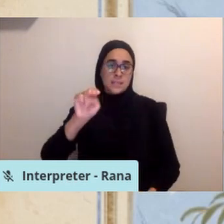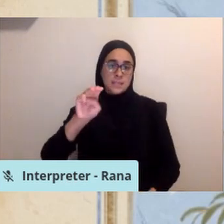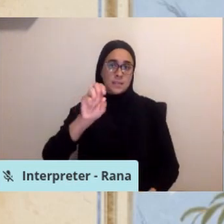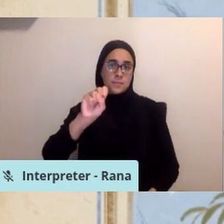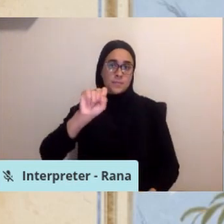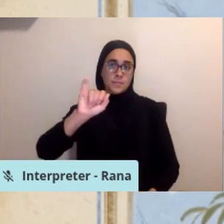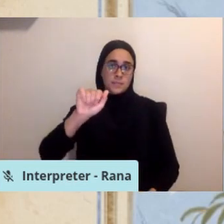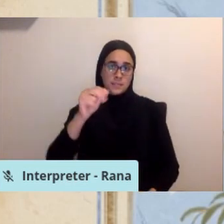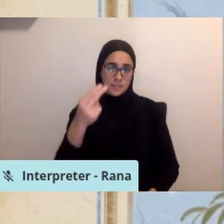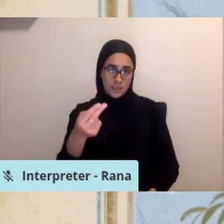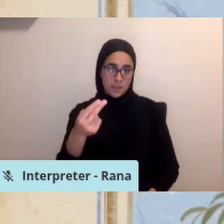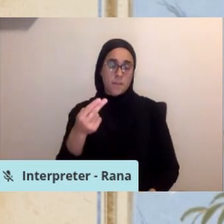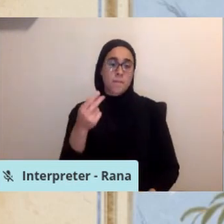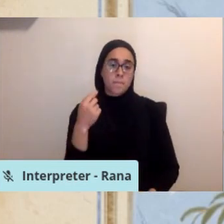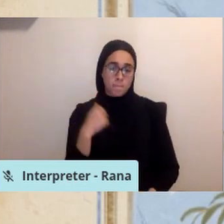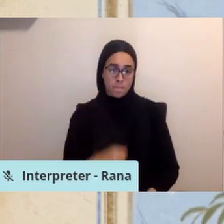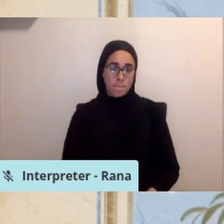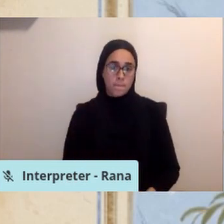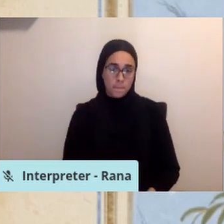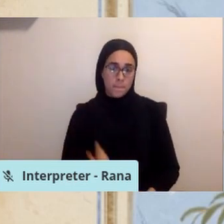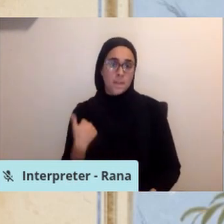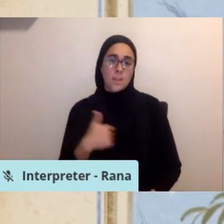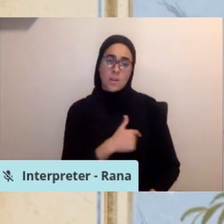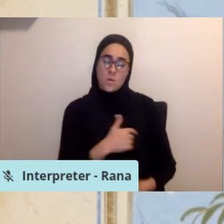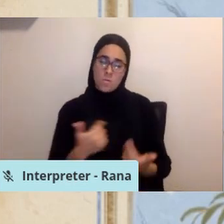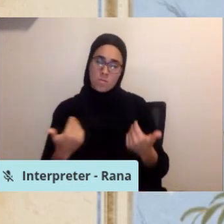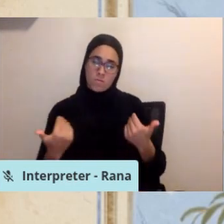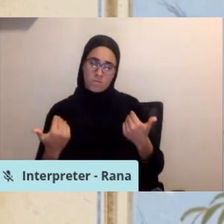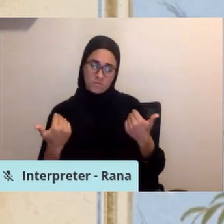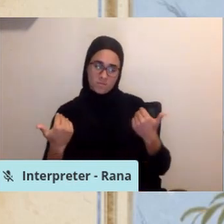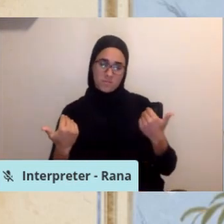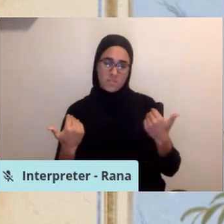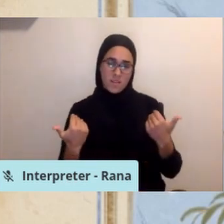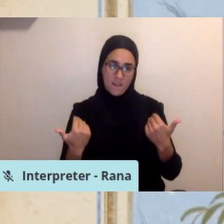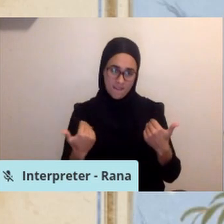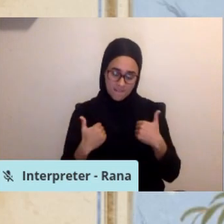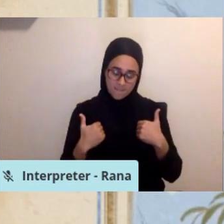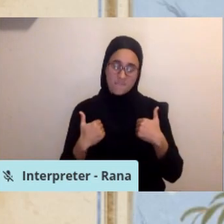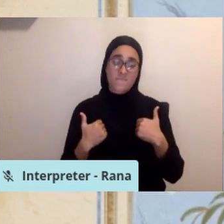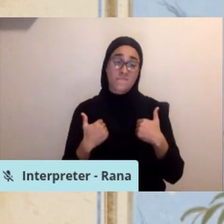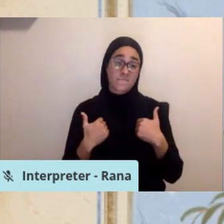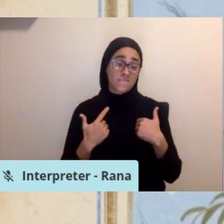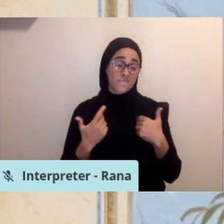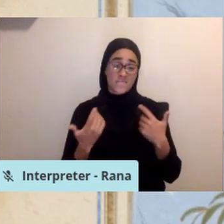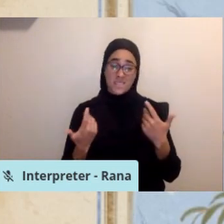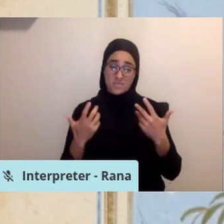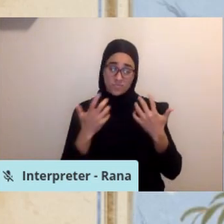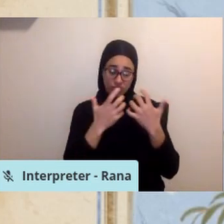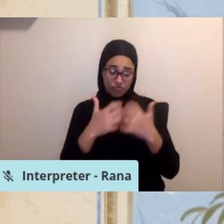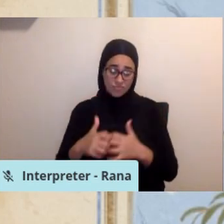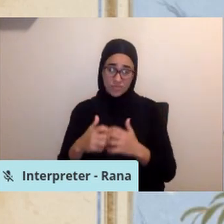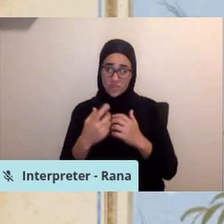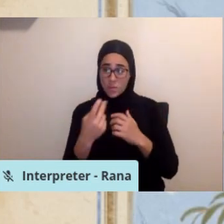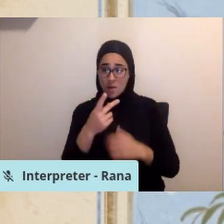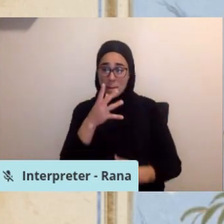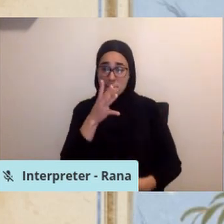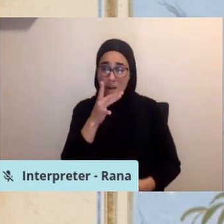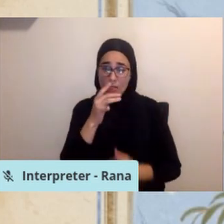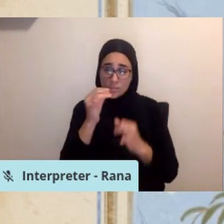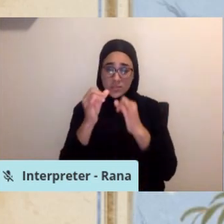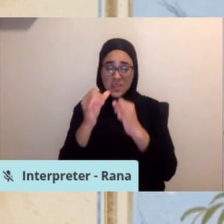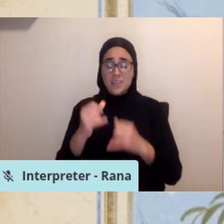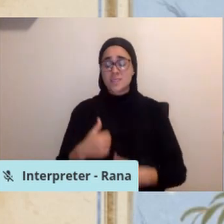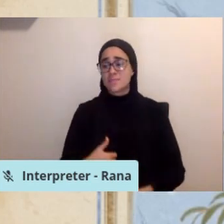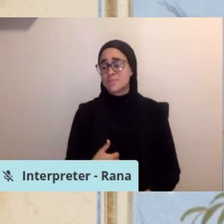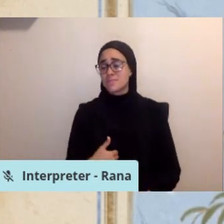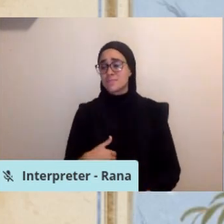Well, we have so many points of intersections. We are mothers, we are friends, we